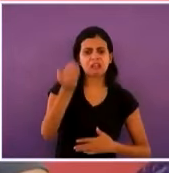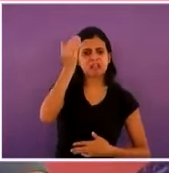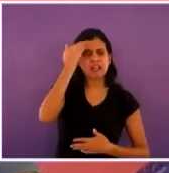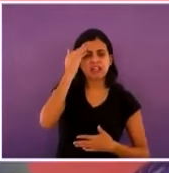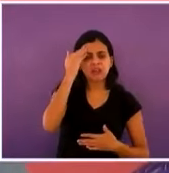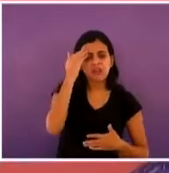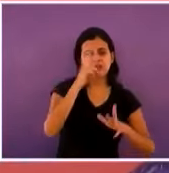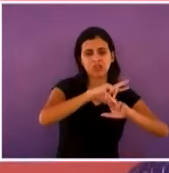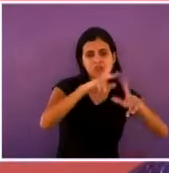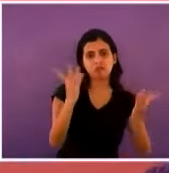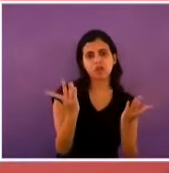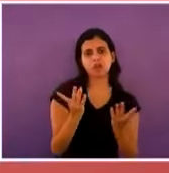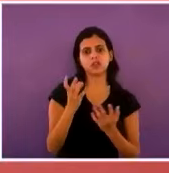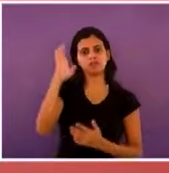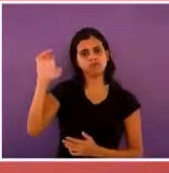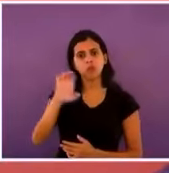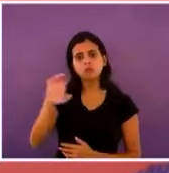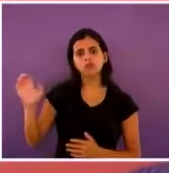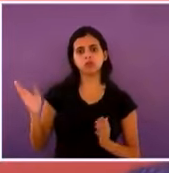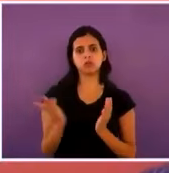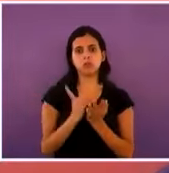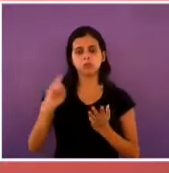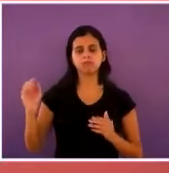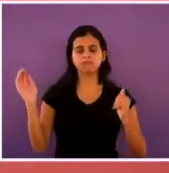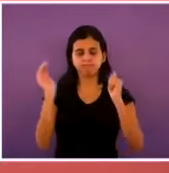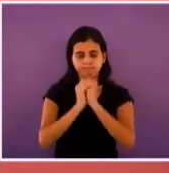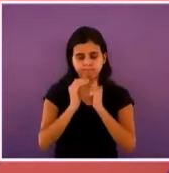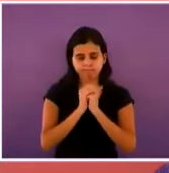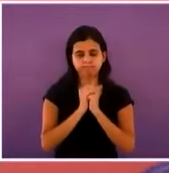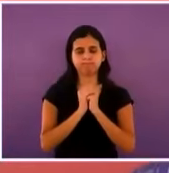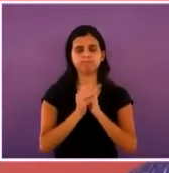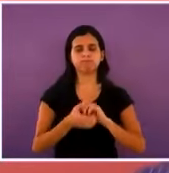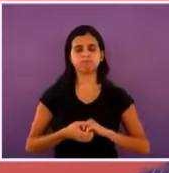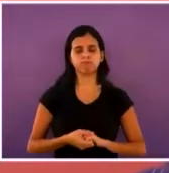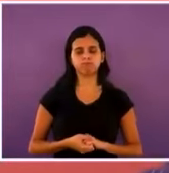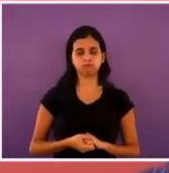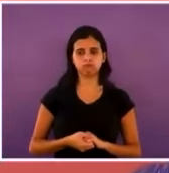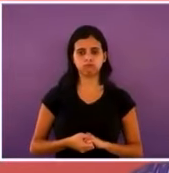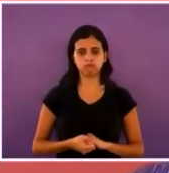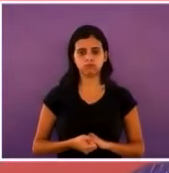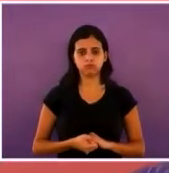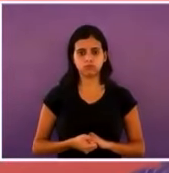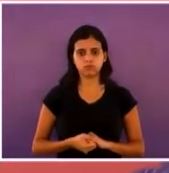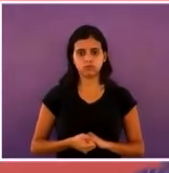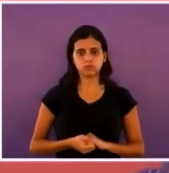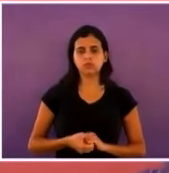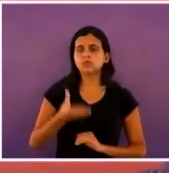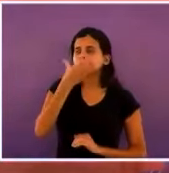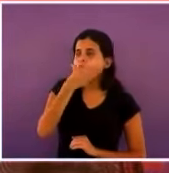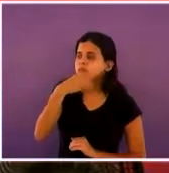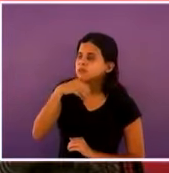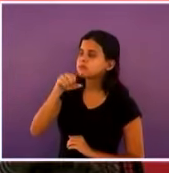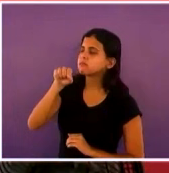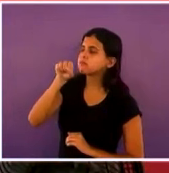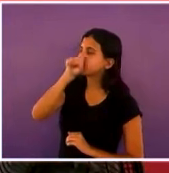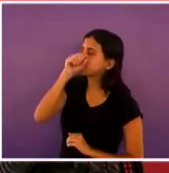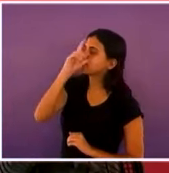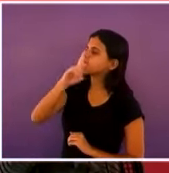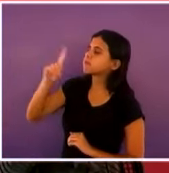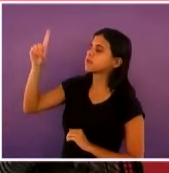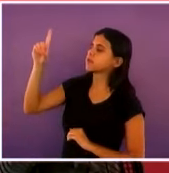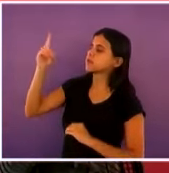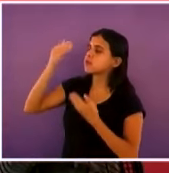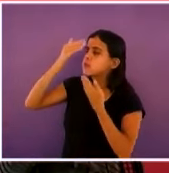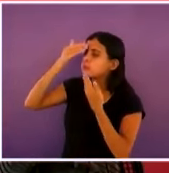evangelho. Let's pray. Vamos orar. Father God, we thank you for the gospel of Jesus. Oh Pai, nós te agradecemos pelo evangelho de